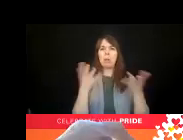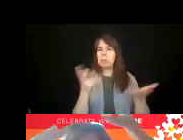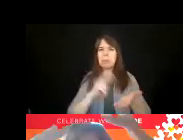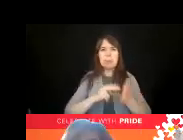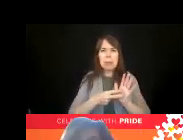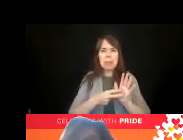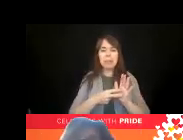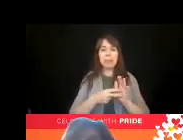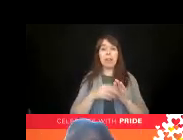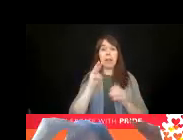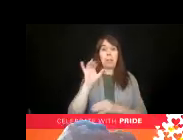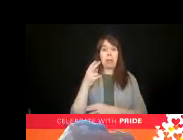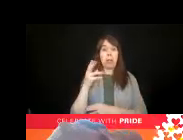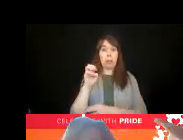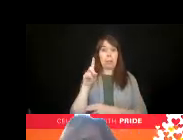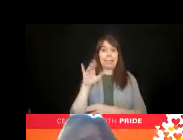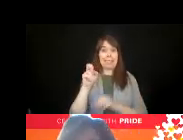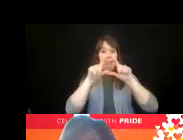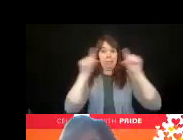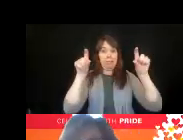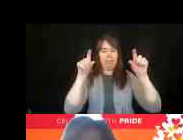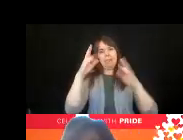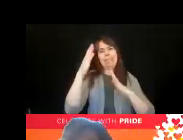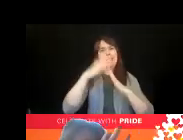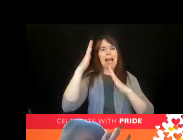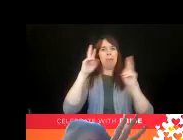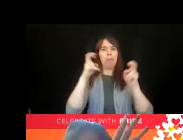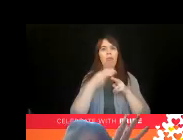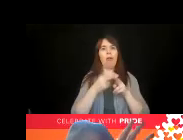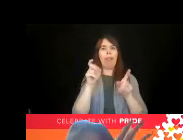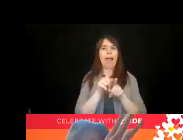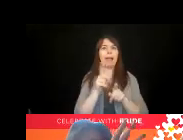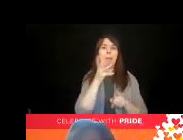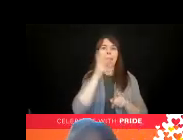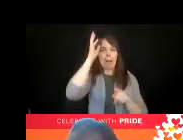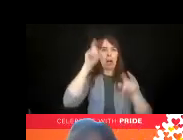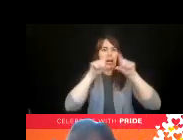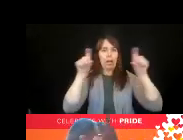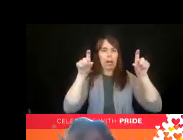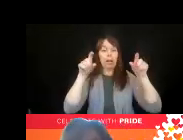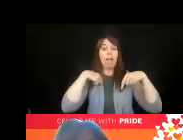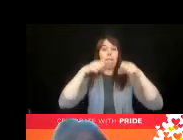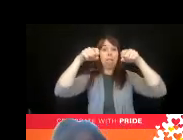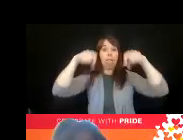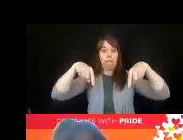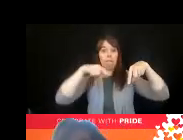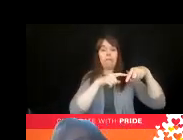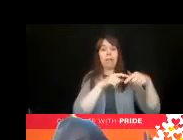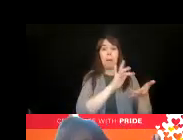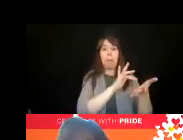Michigan Medicine is the master brand or parent company of both the health system and the medical